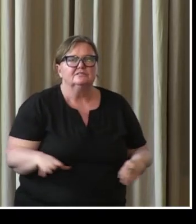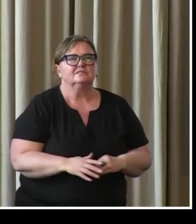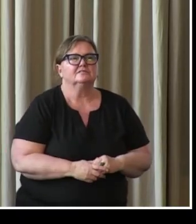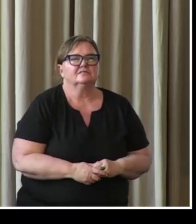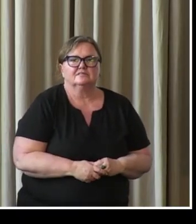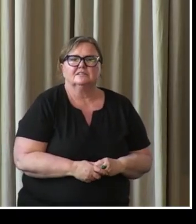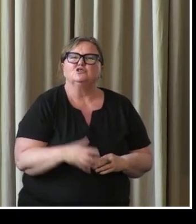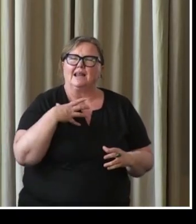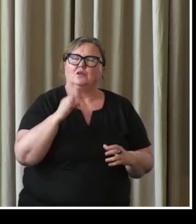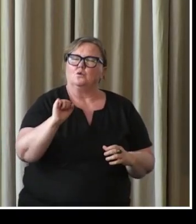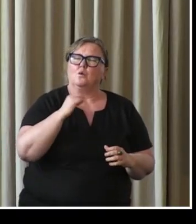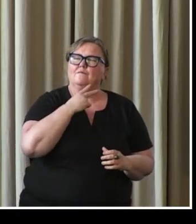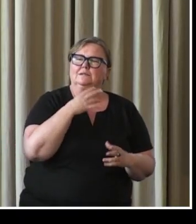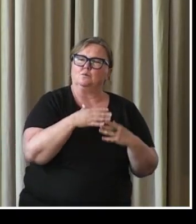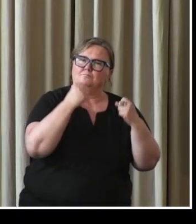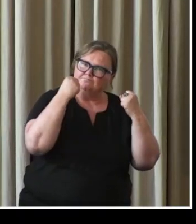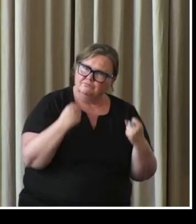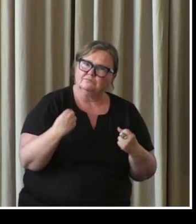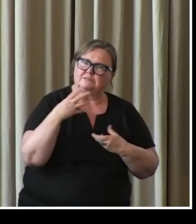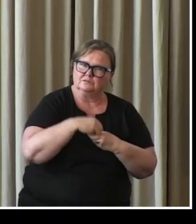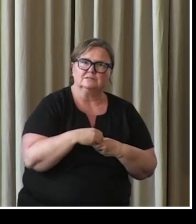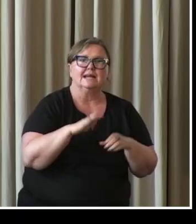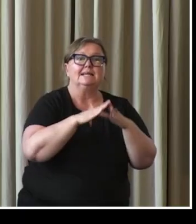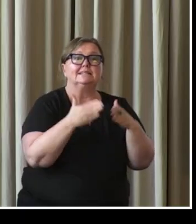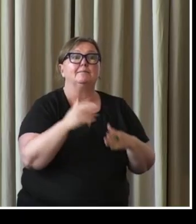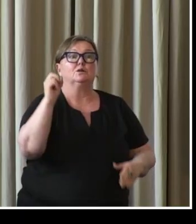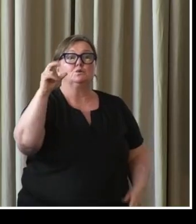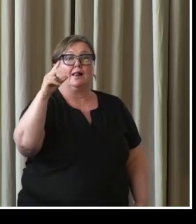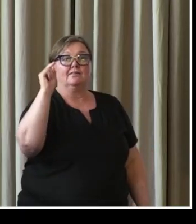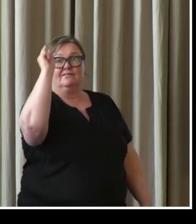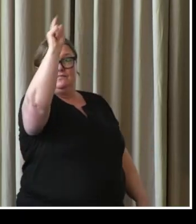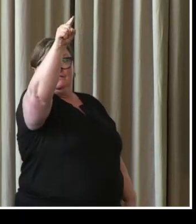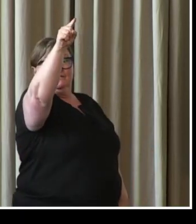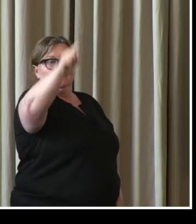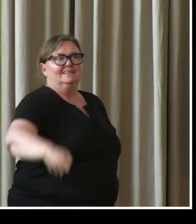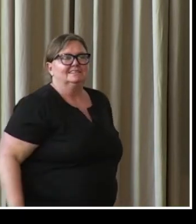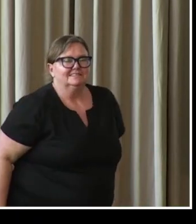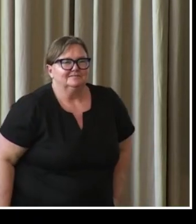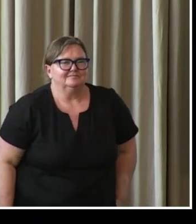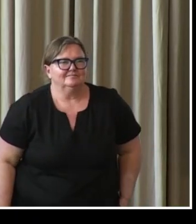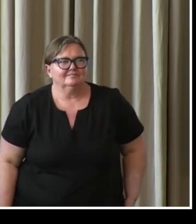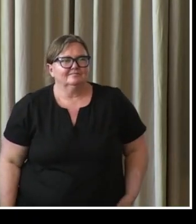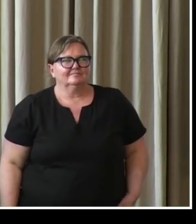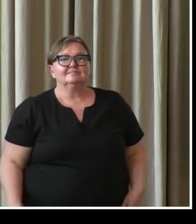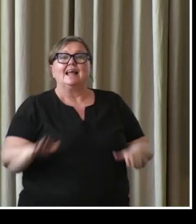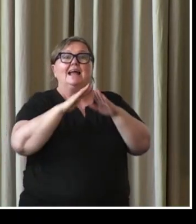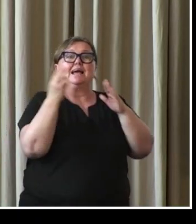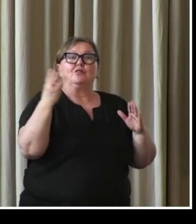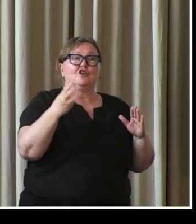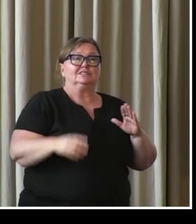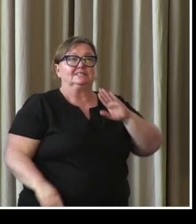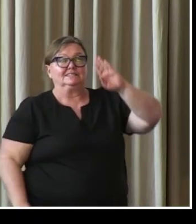more strongly recognised in systems, that's going to be table 12 with Alex down towards the back, and table 13